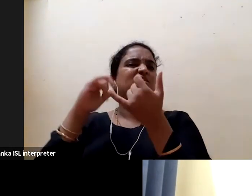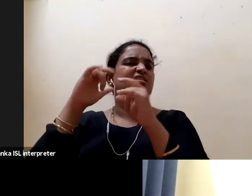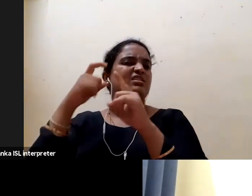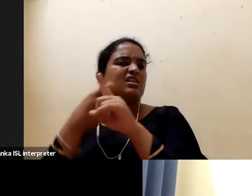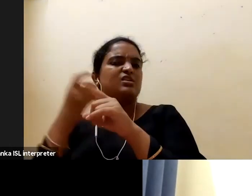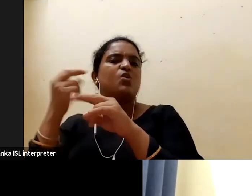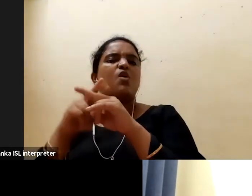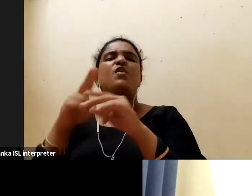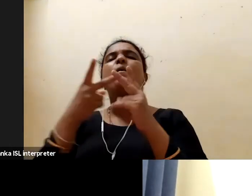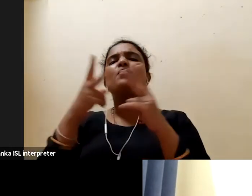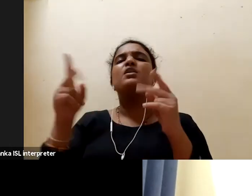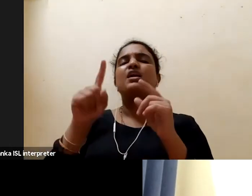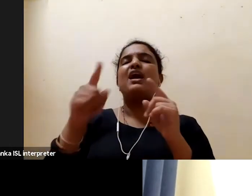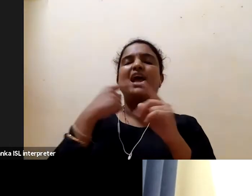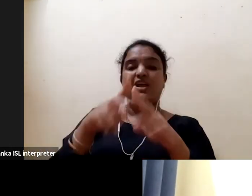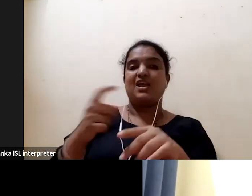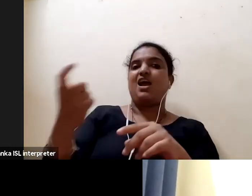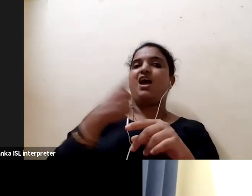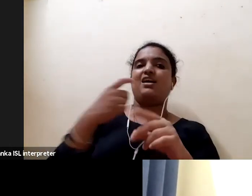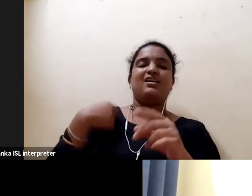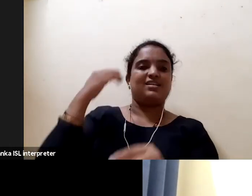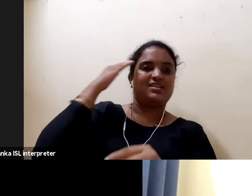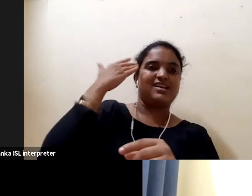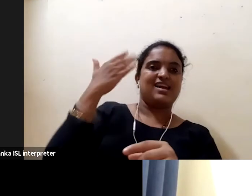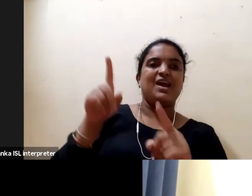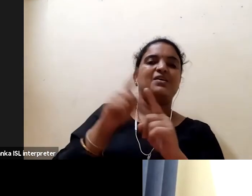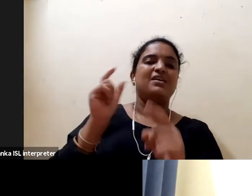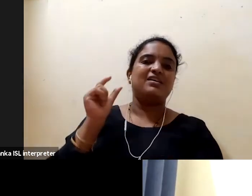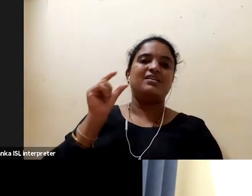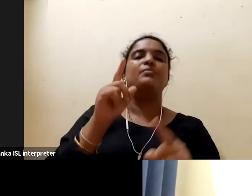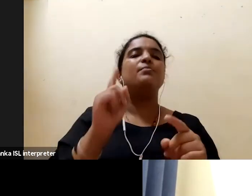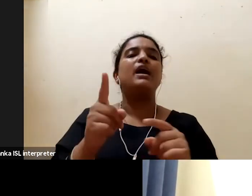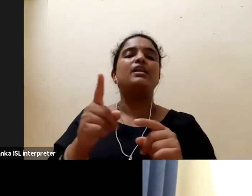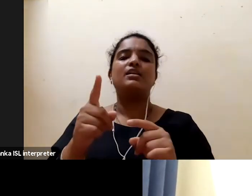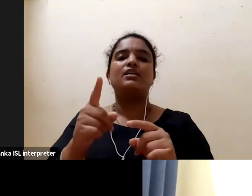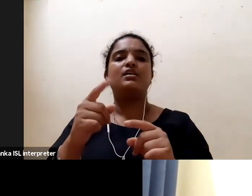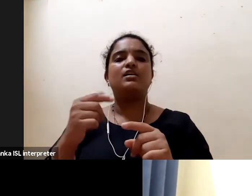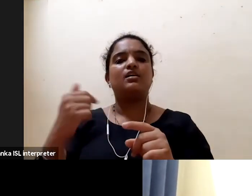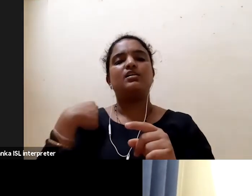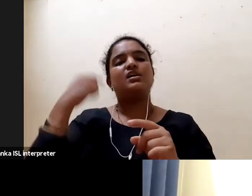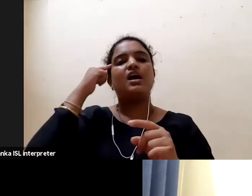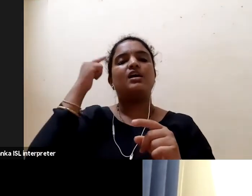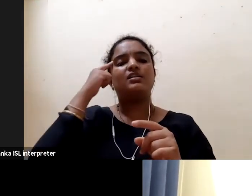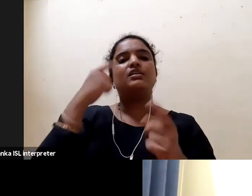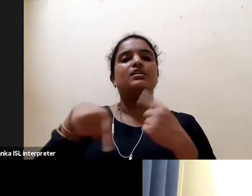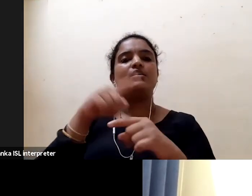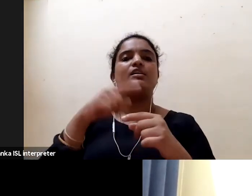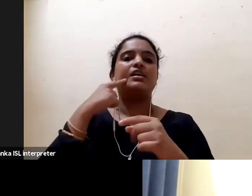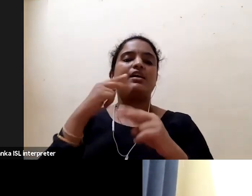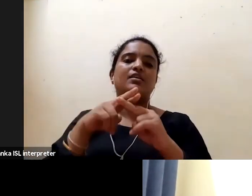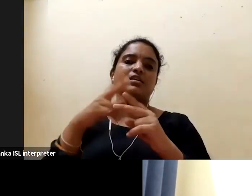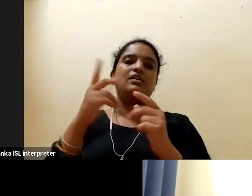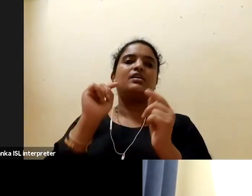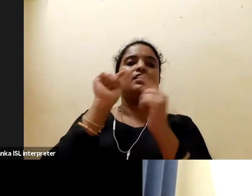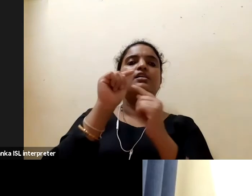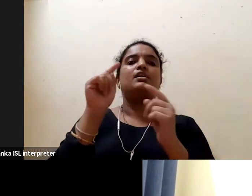one. There are quite a few, but if someone just asks me offhand, I can't remember. But if you can ping me on Instagram or something,